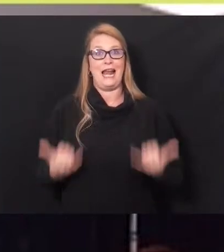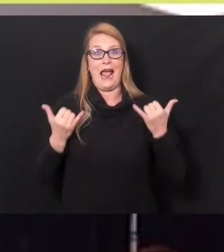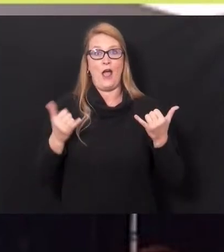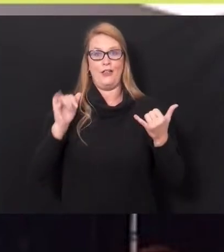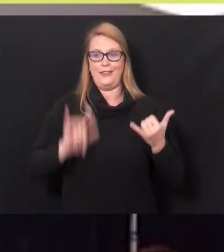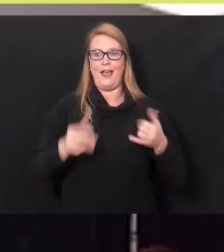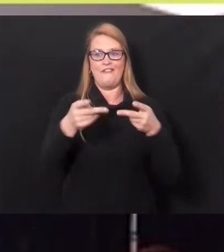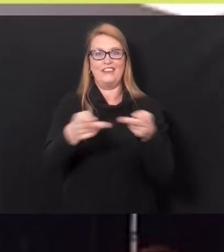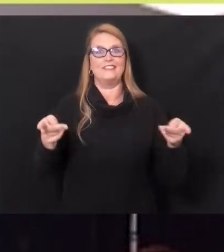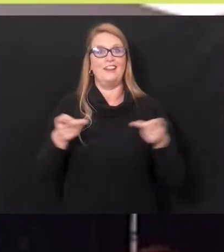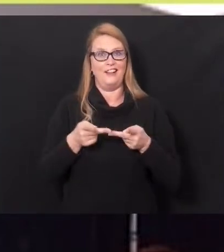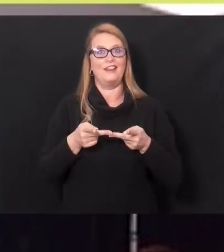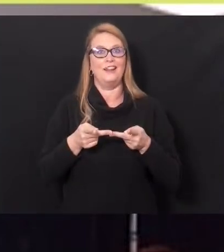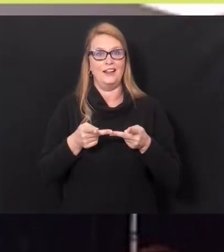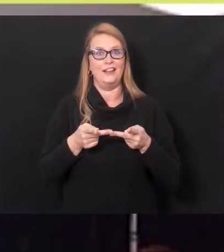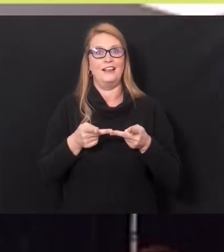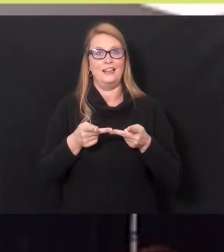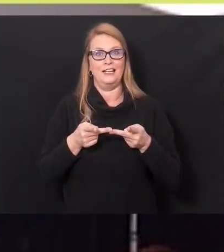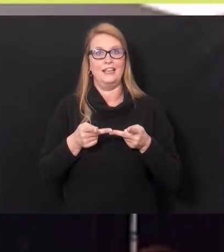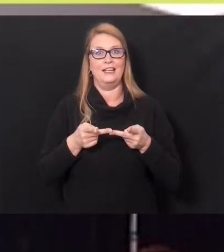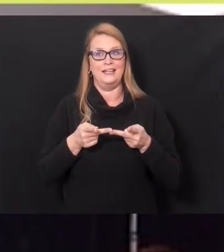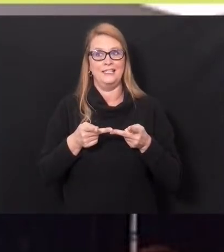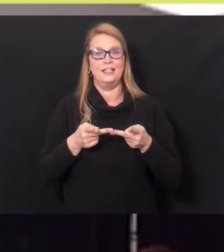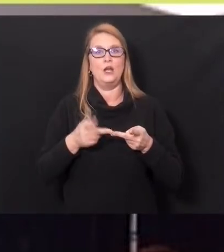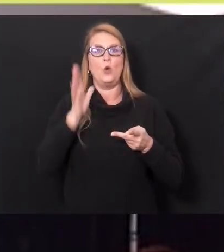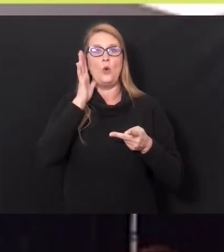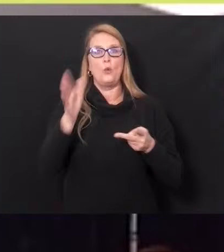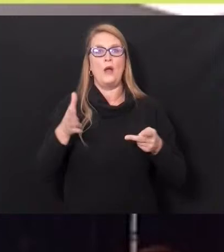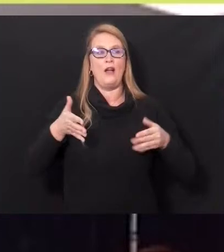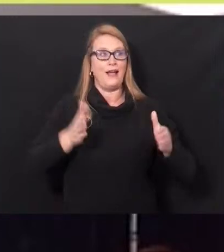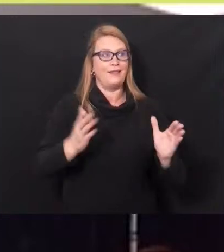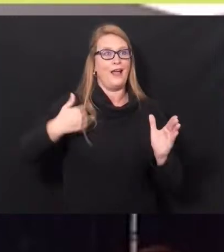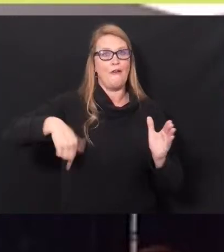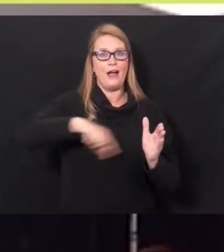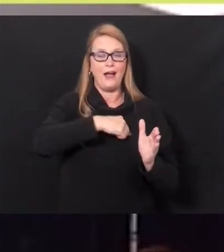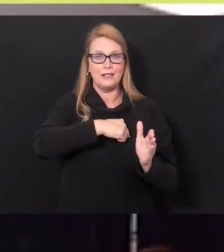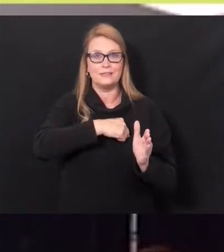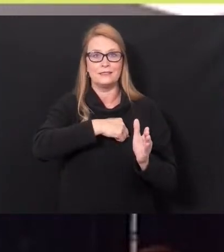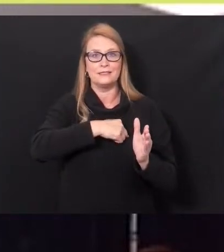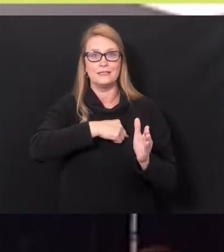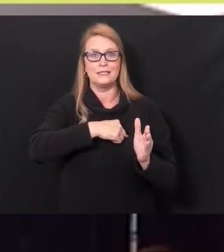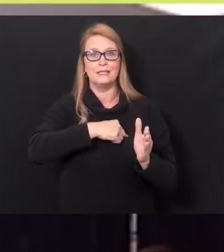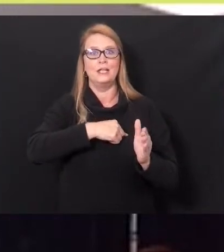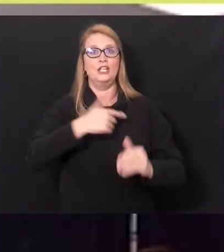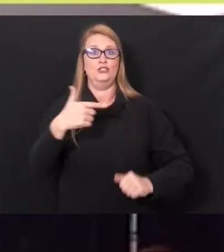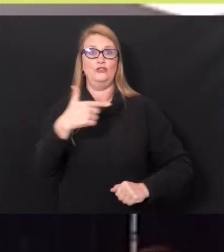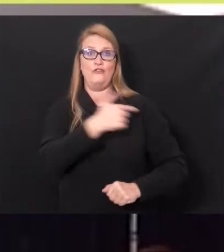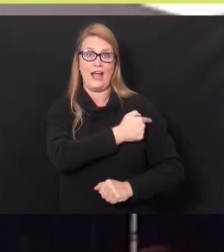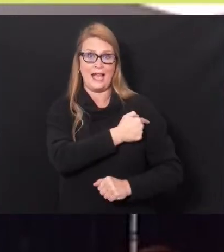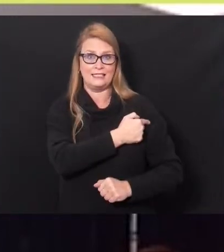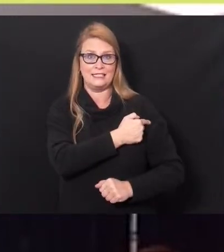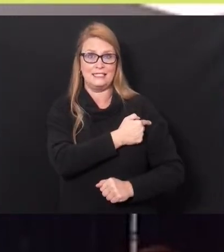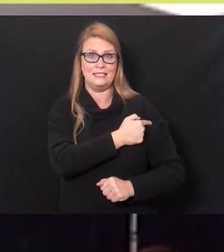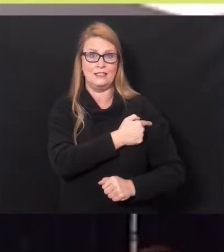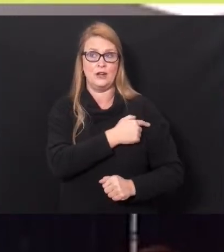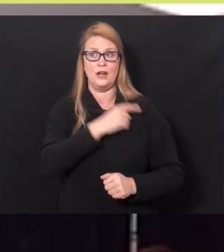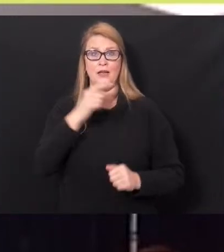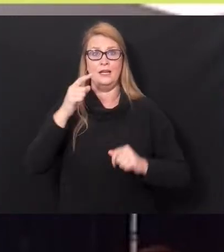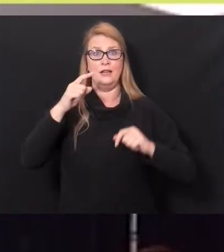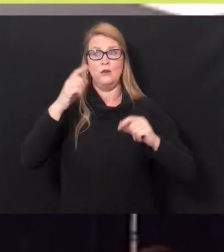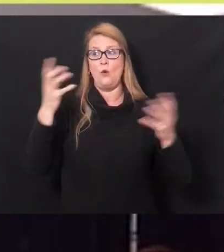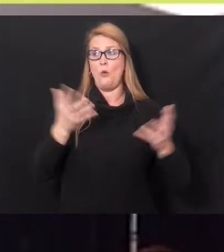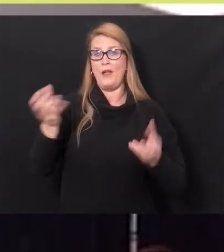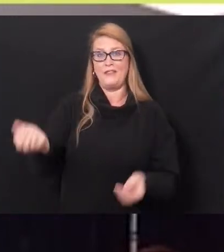facility, which is scalable and will allow us to vaccinate from the amount of vaccine we have